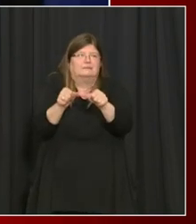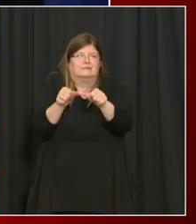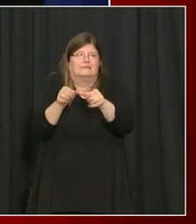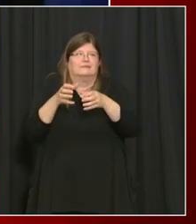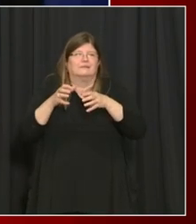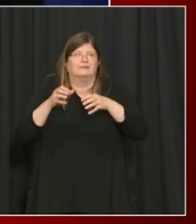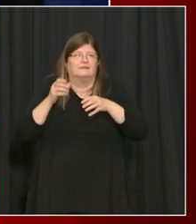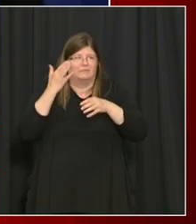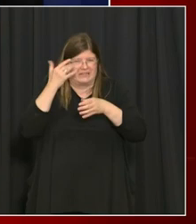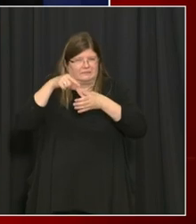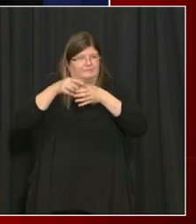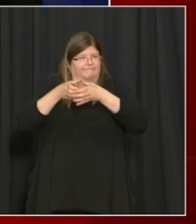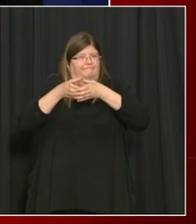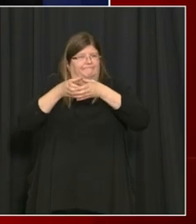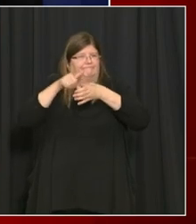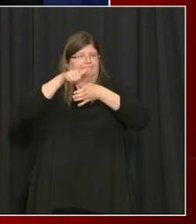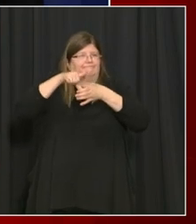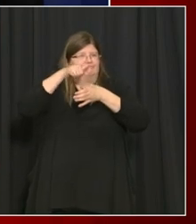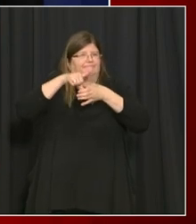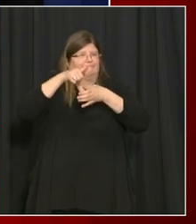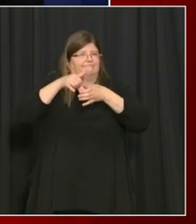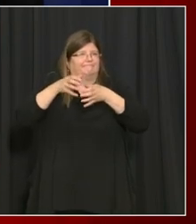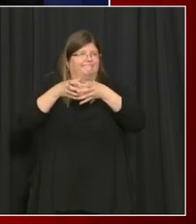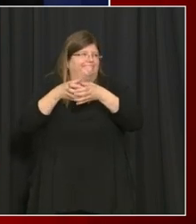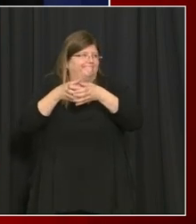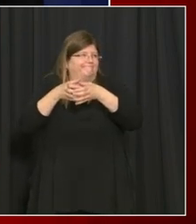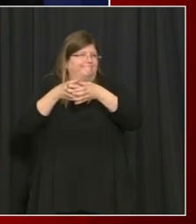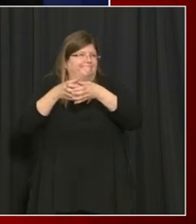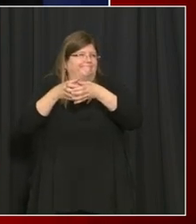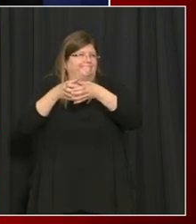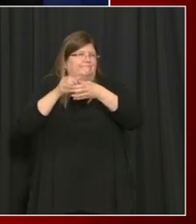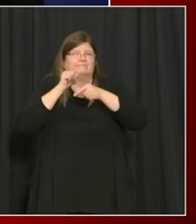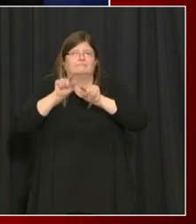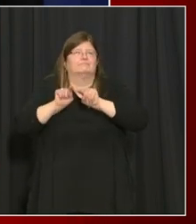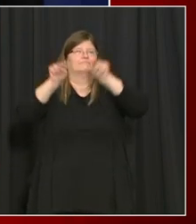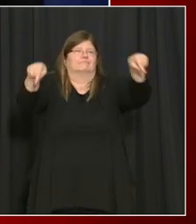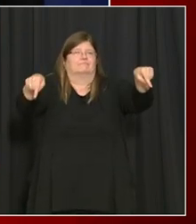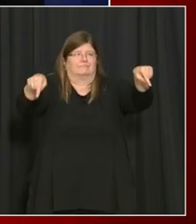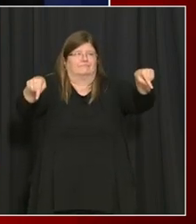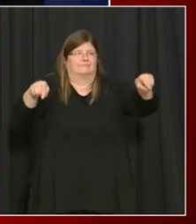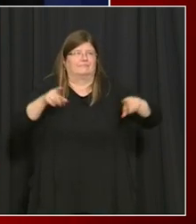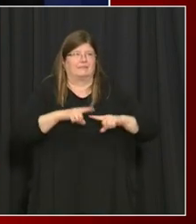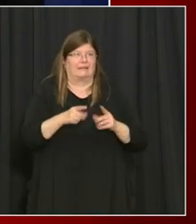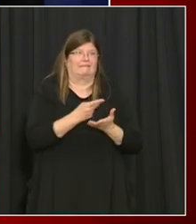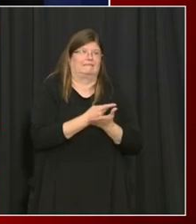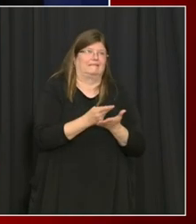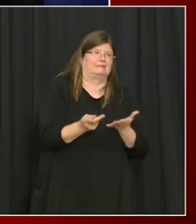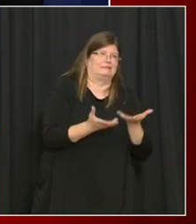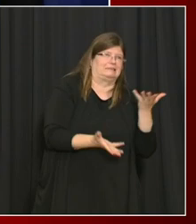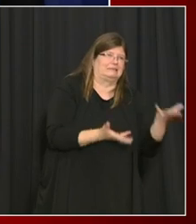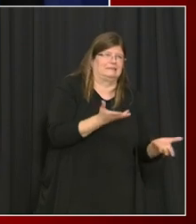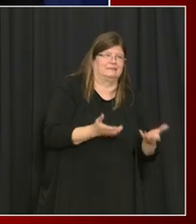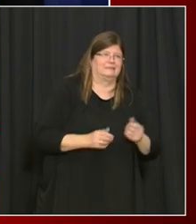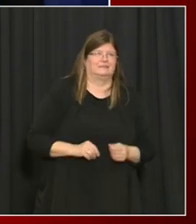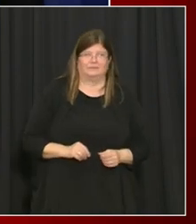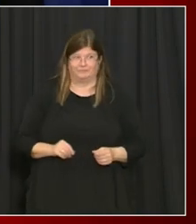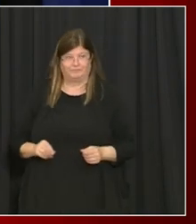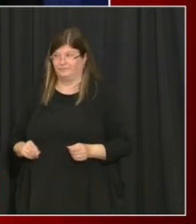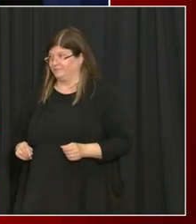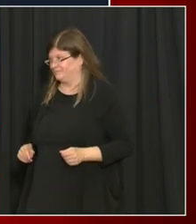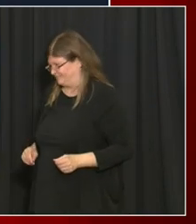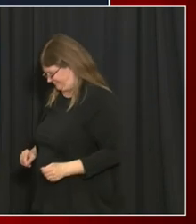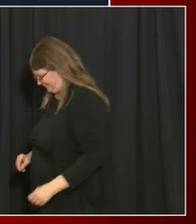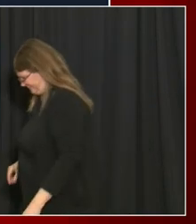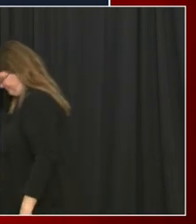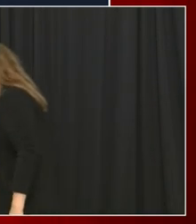community because of the types of practices that are happening or failing to happen in those particular settings. And just my last